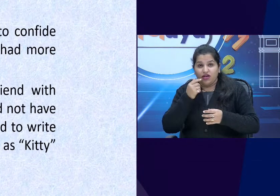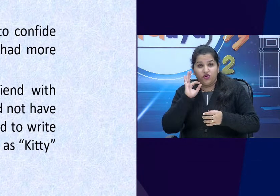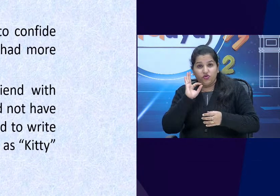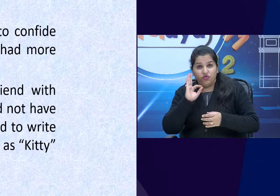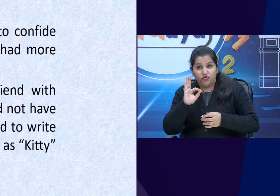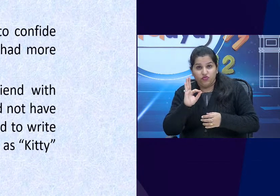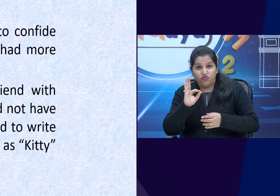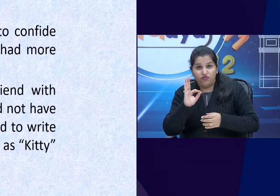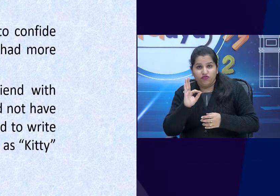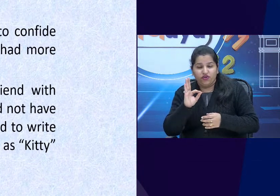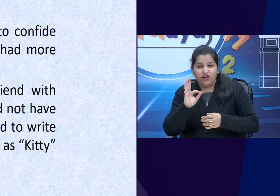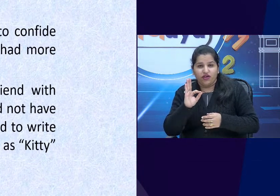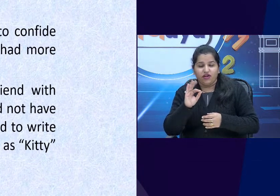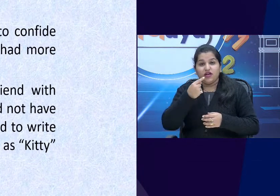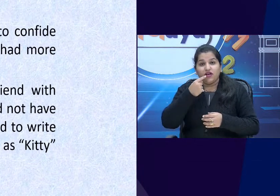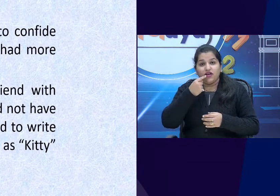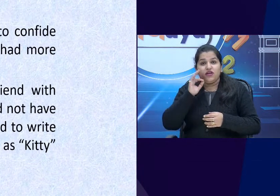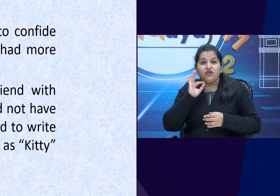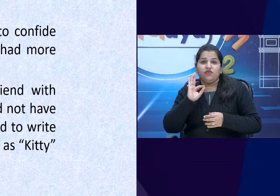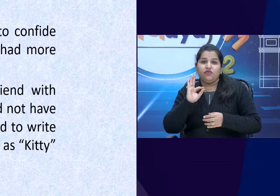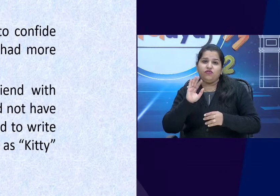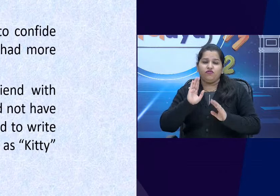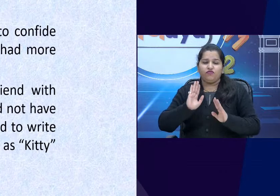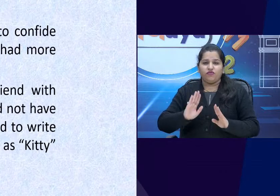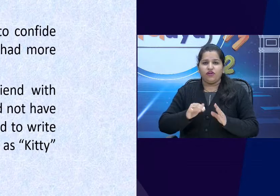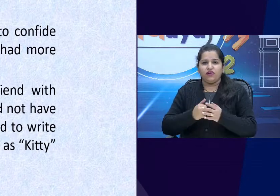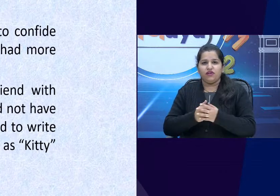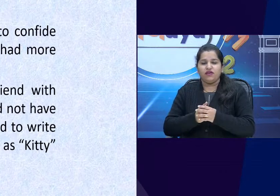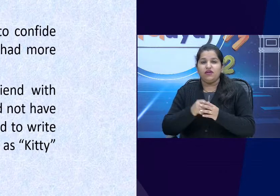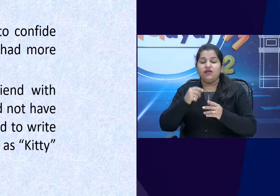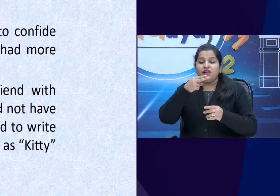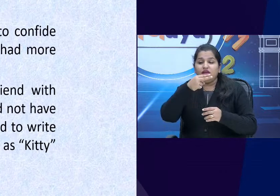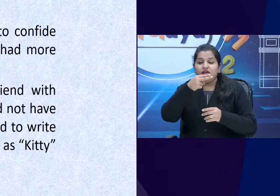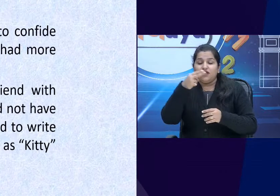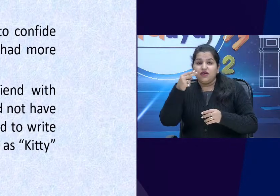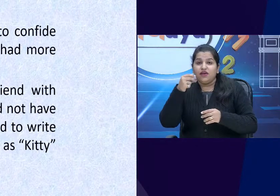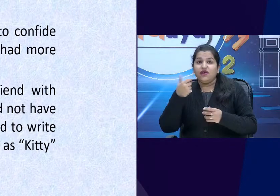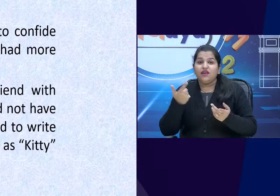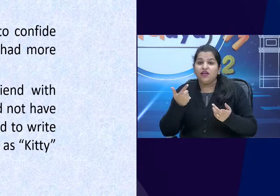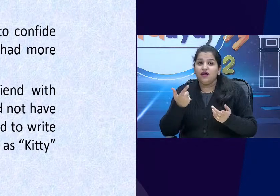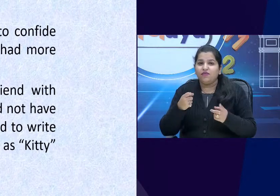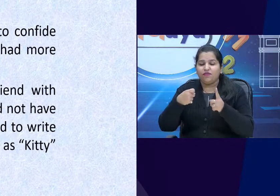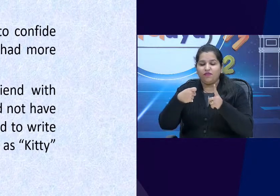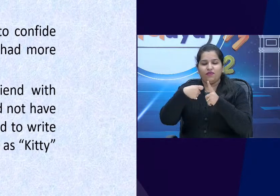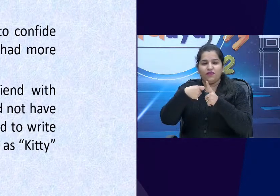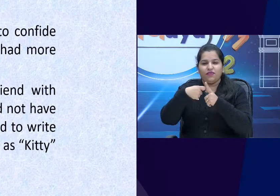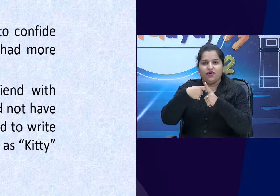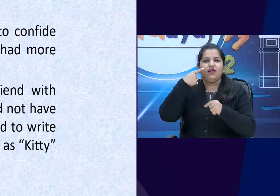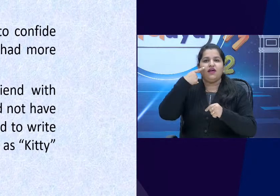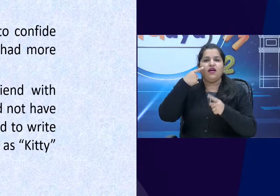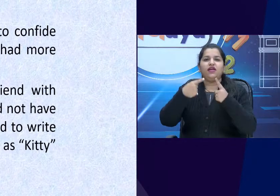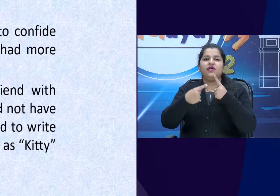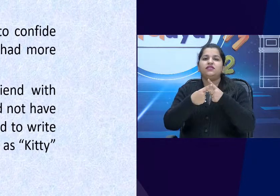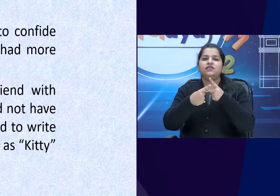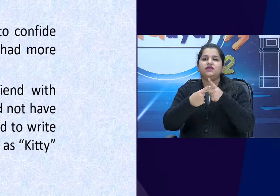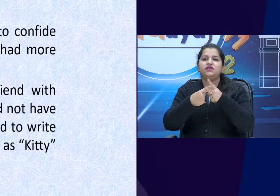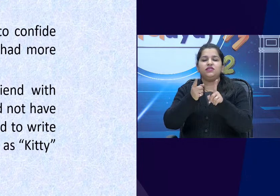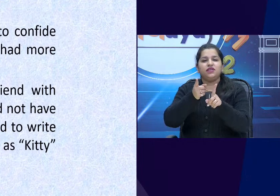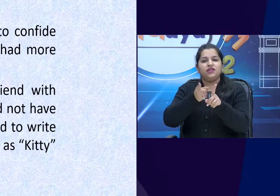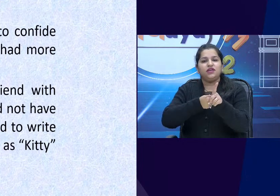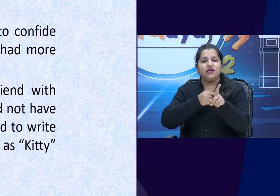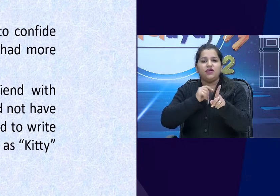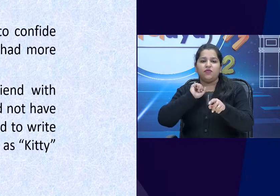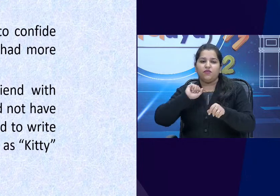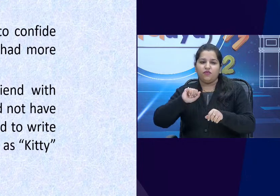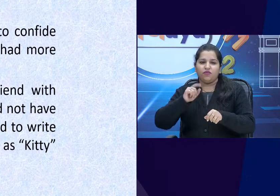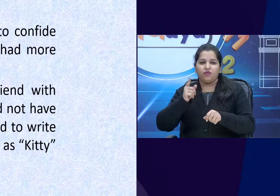called the diary as Kitty. You can see she imagines Kitty as a person in this picture,